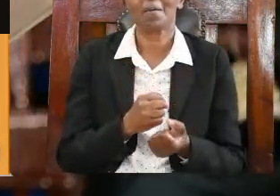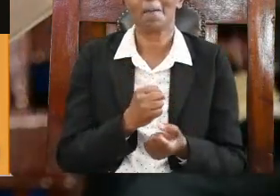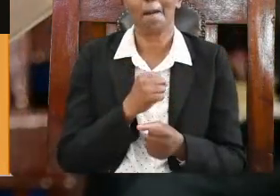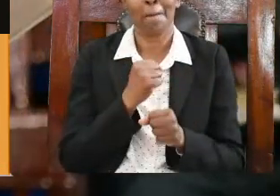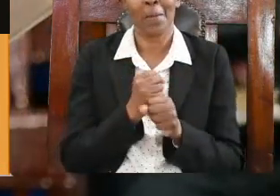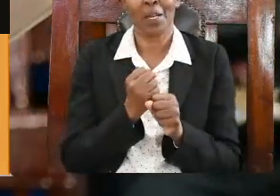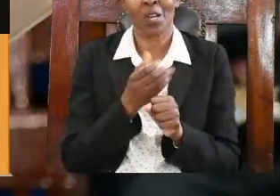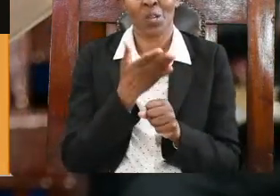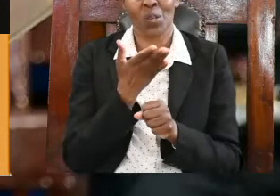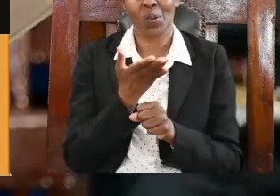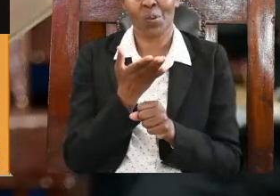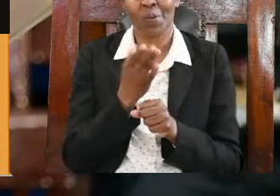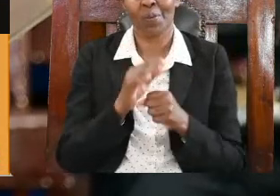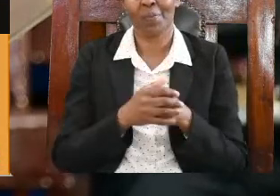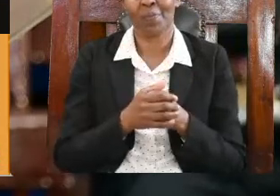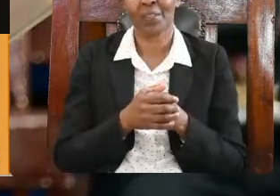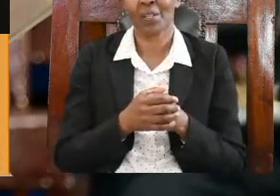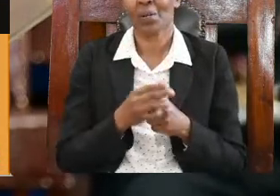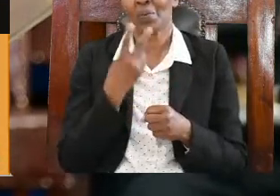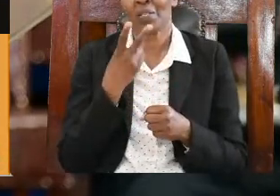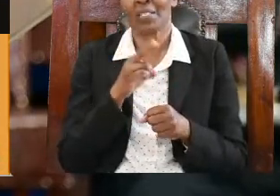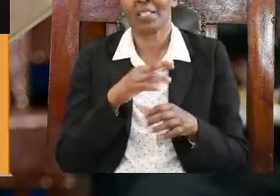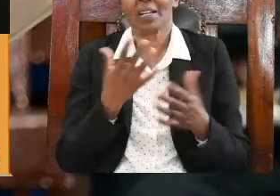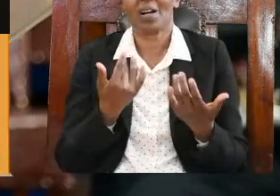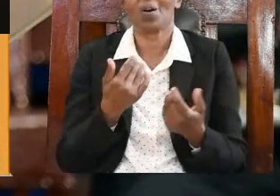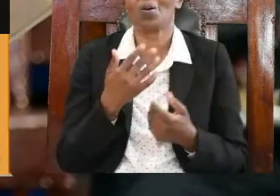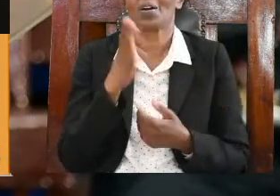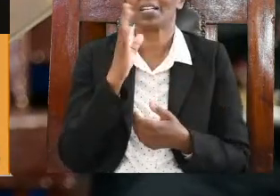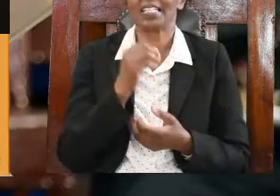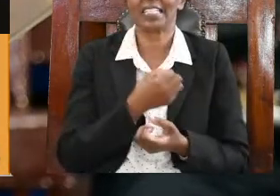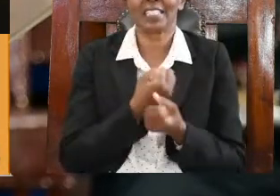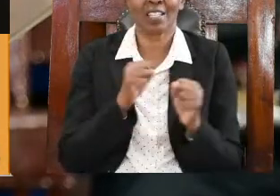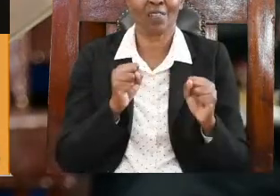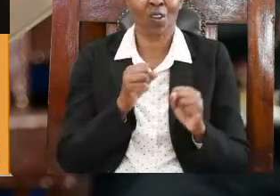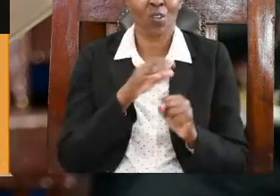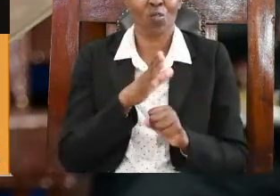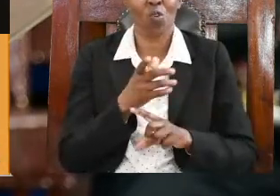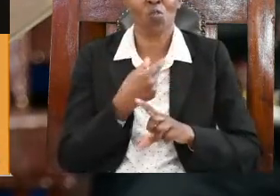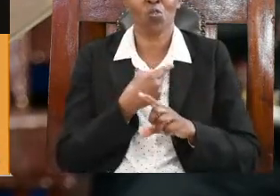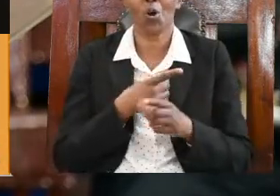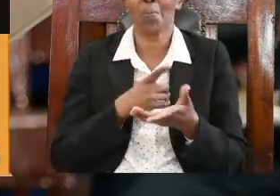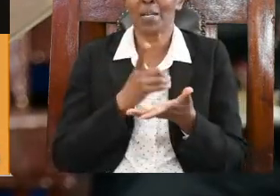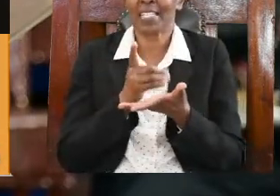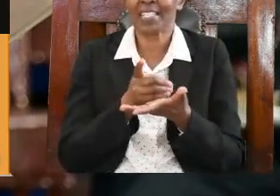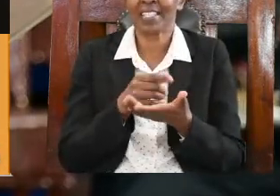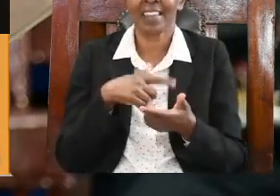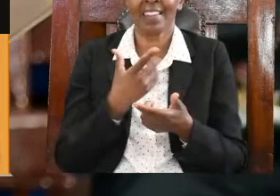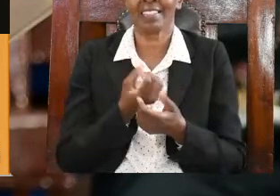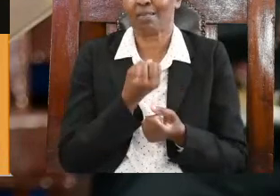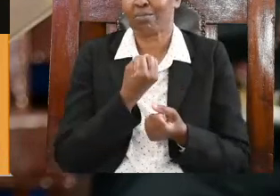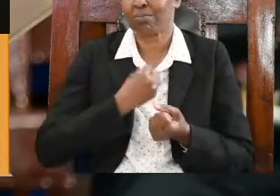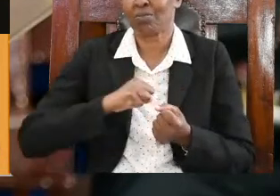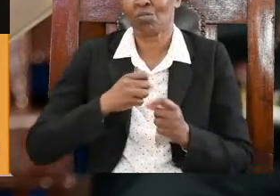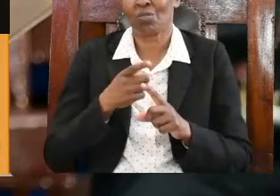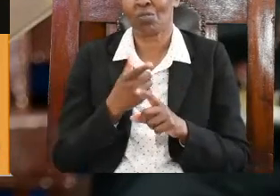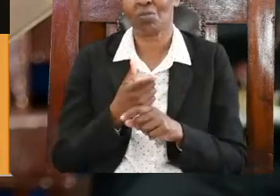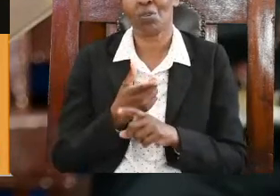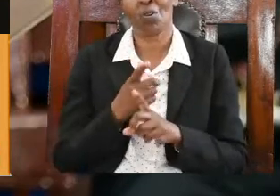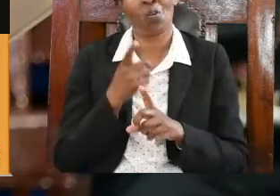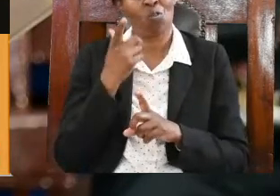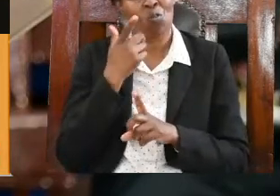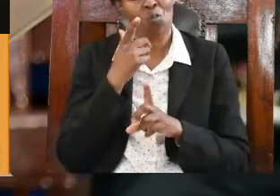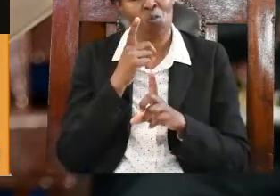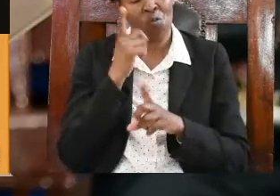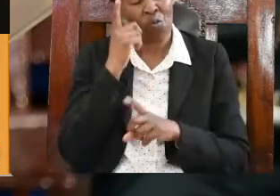see huyu Mungu akimuokoa kutoka kwa haya madeni. These are insults, are they not? We